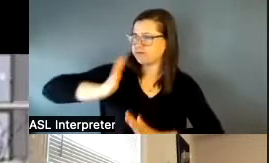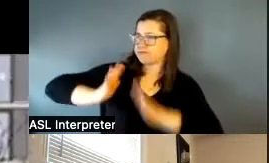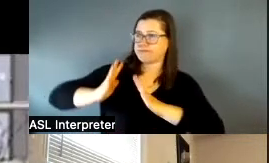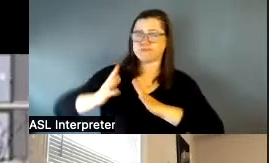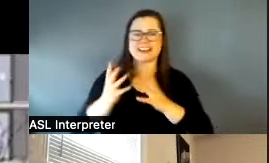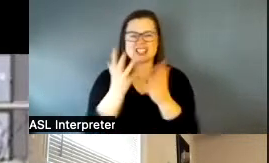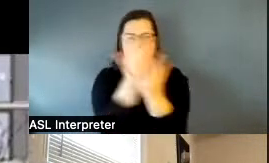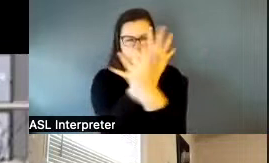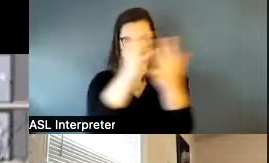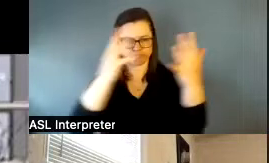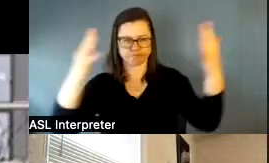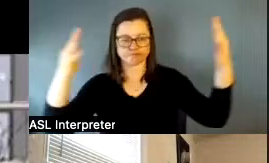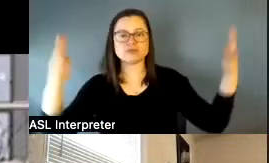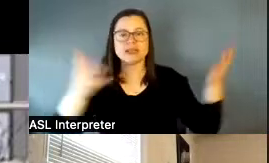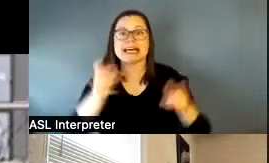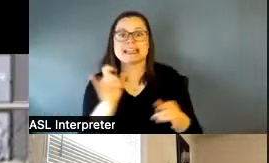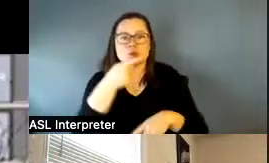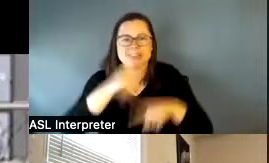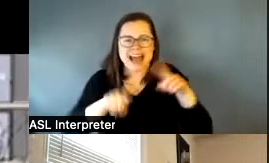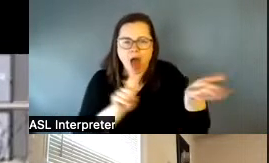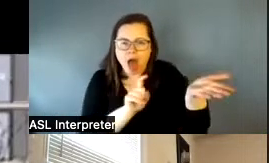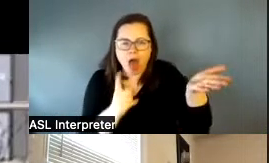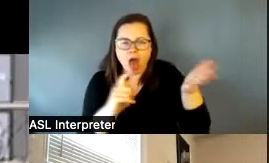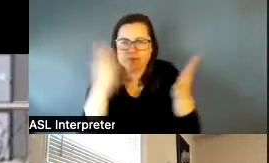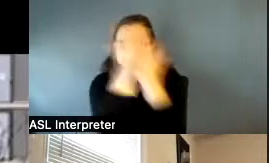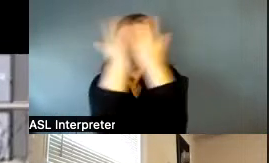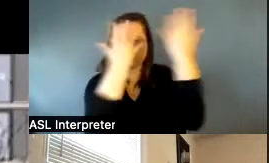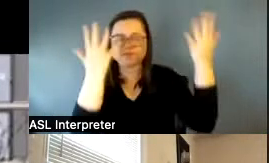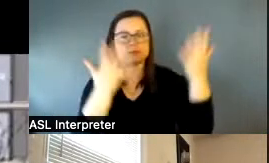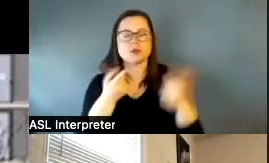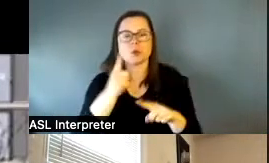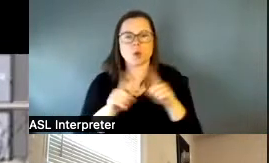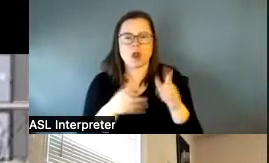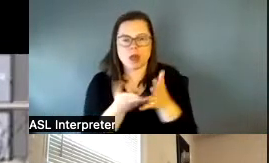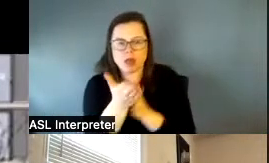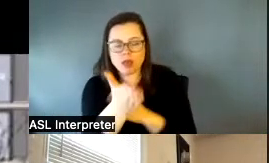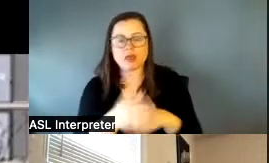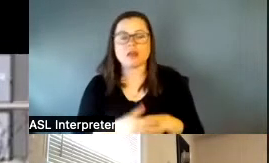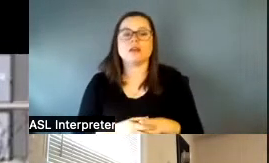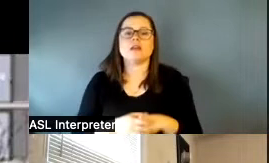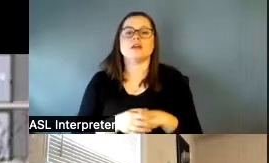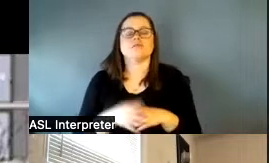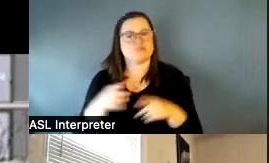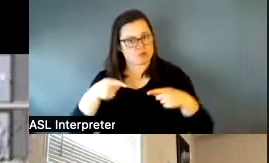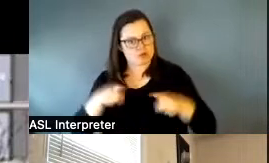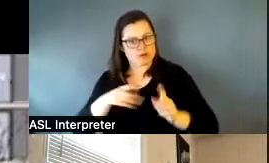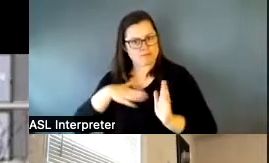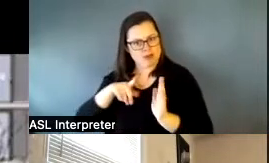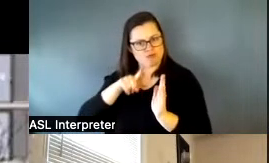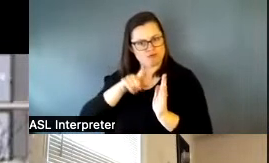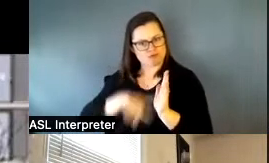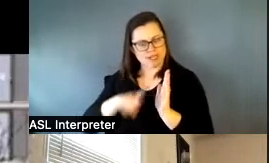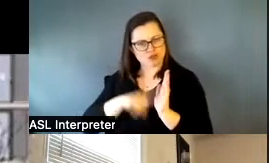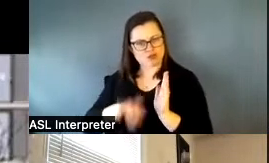sort of like this impenetrable forest. And in my research, I found